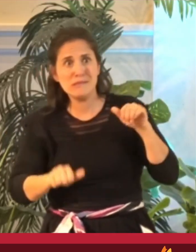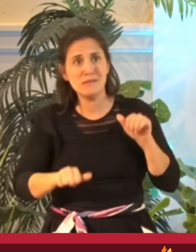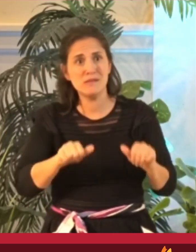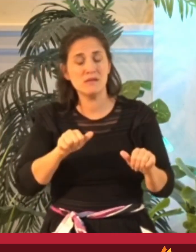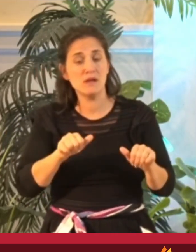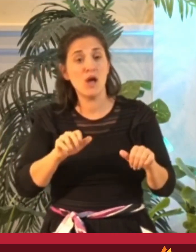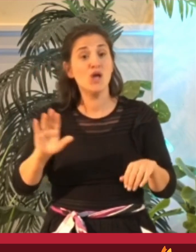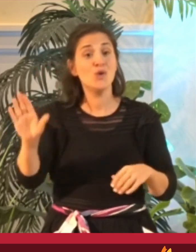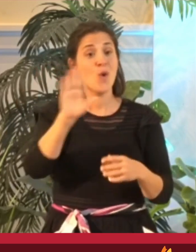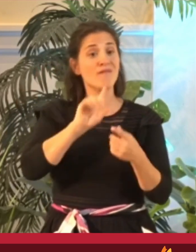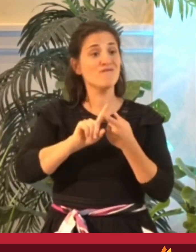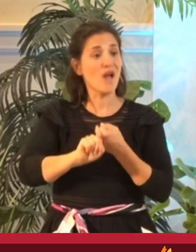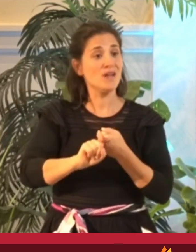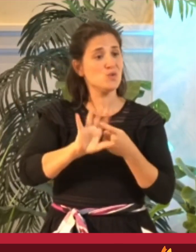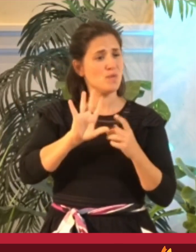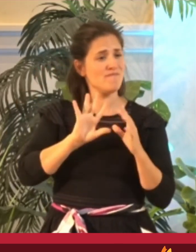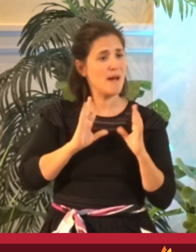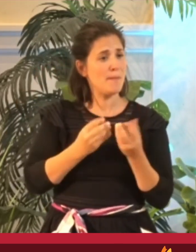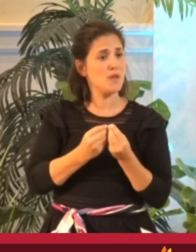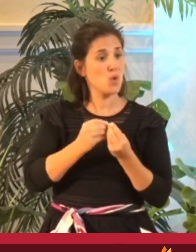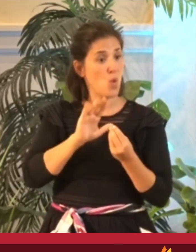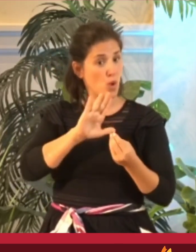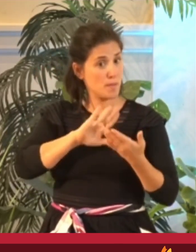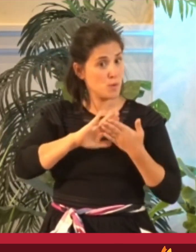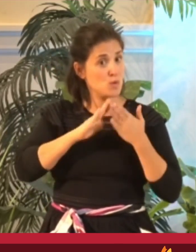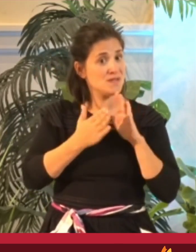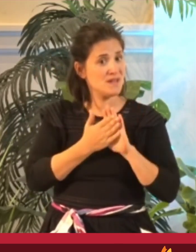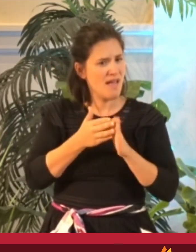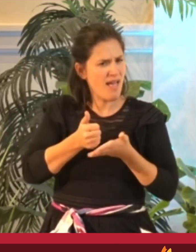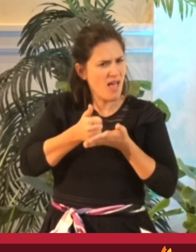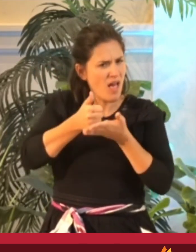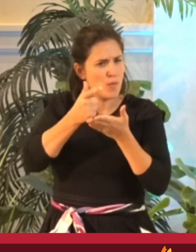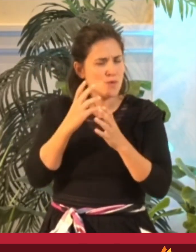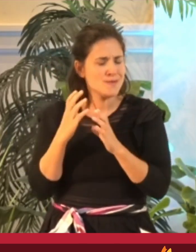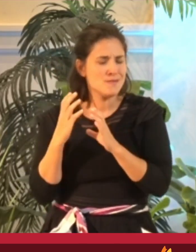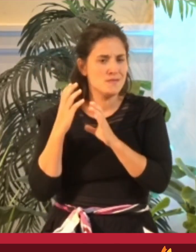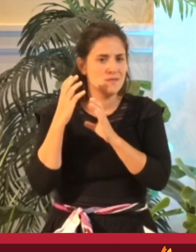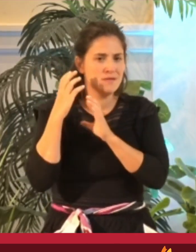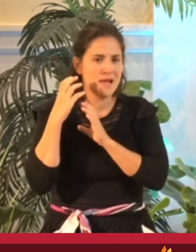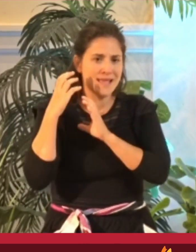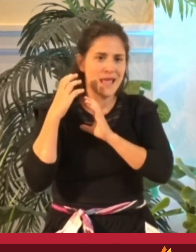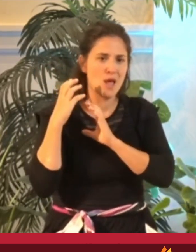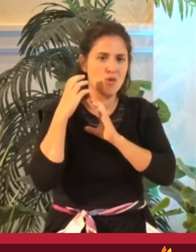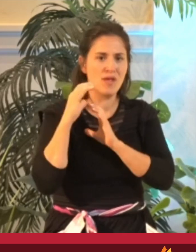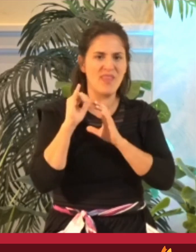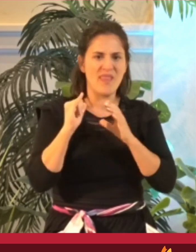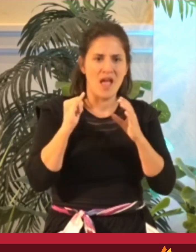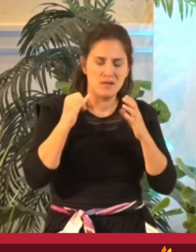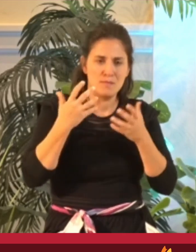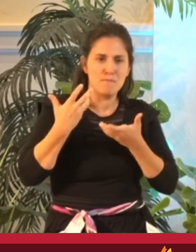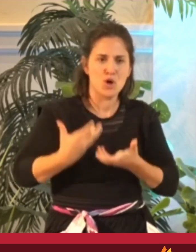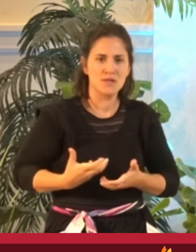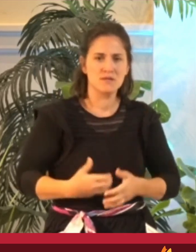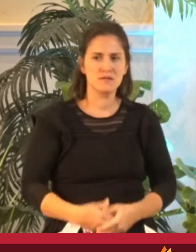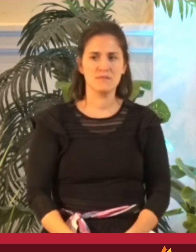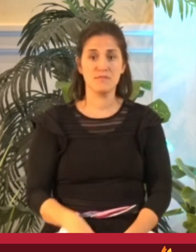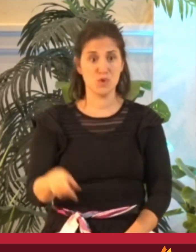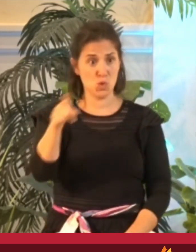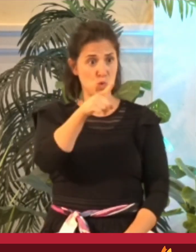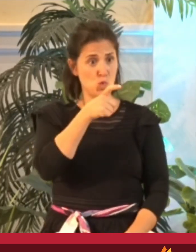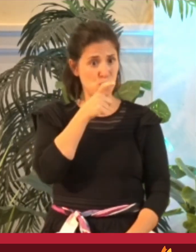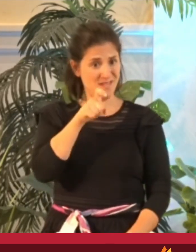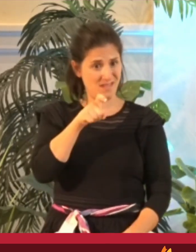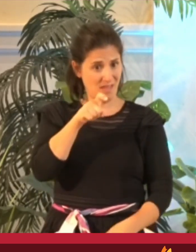carry that load. So if you need help, reach out and remember that